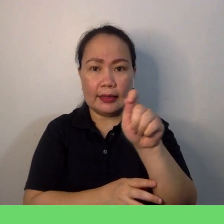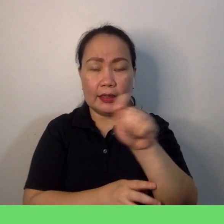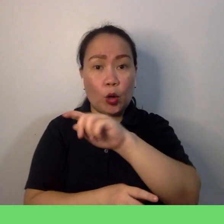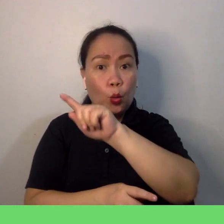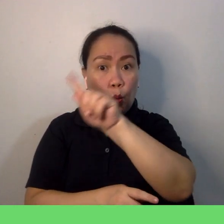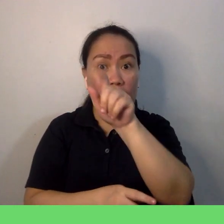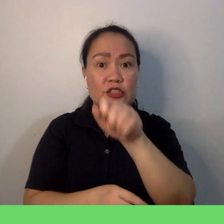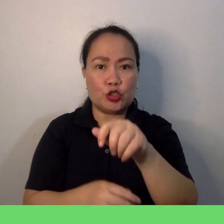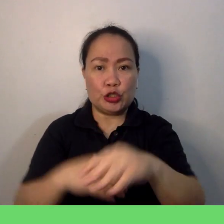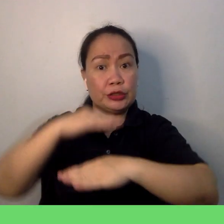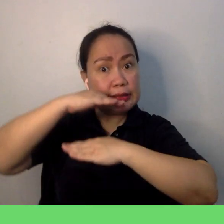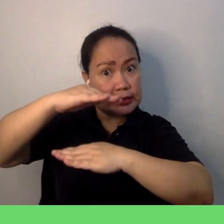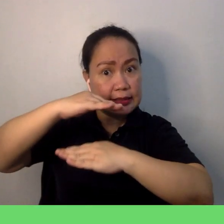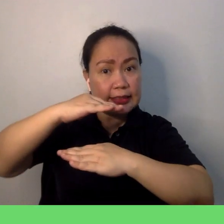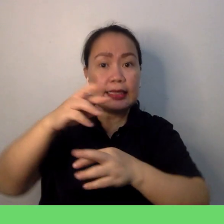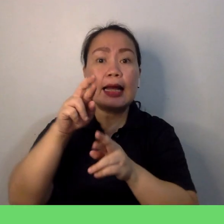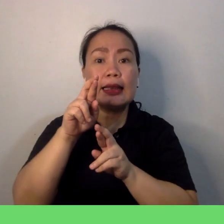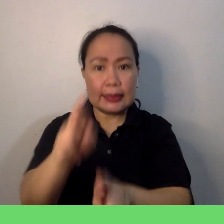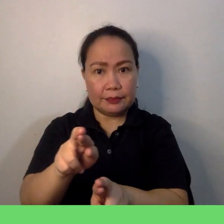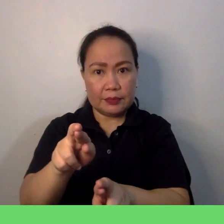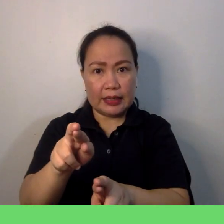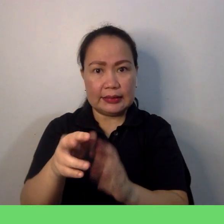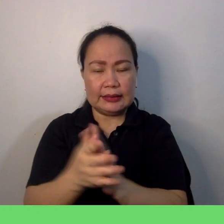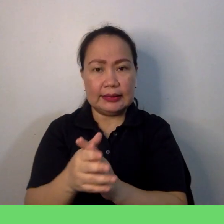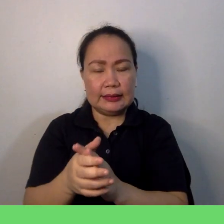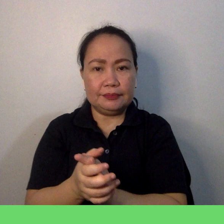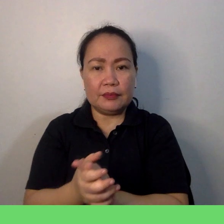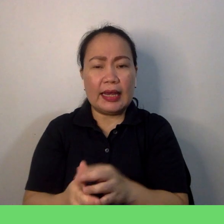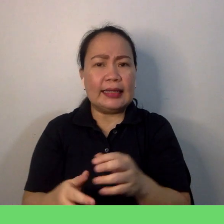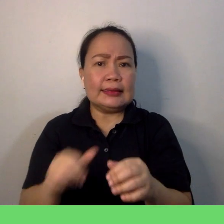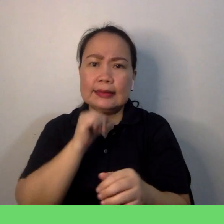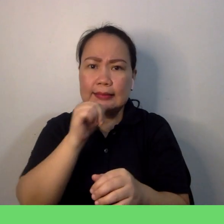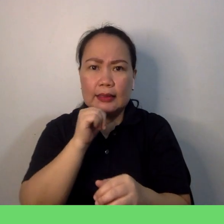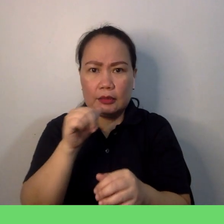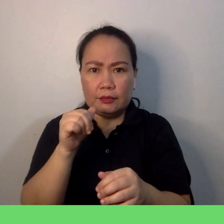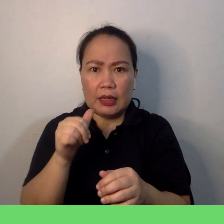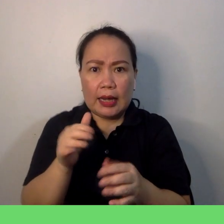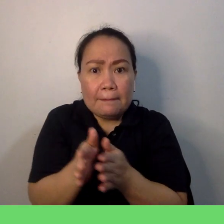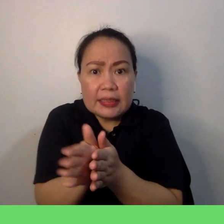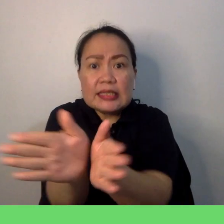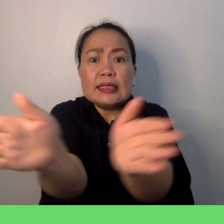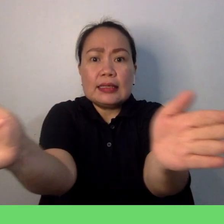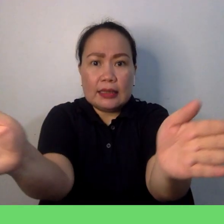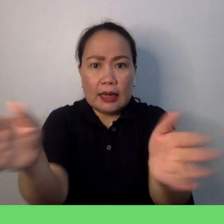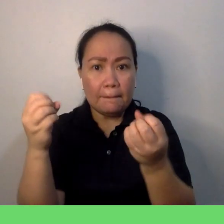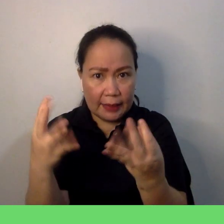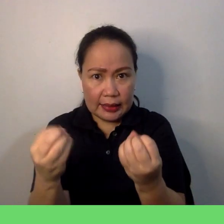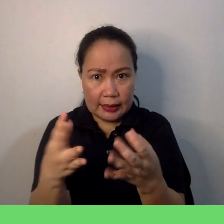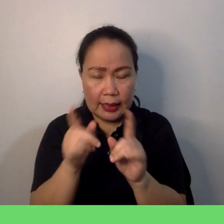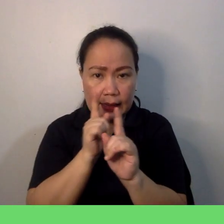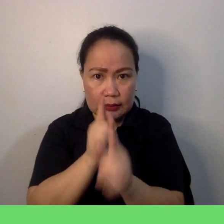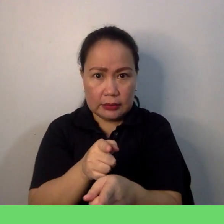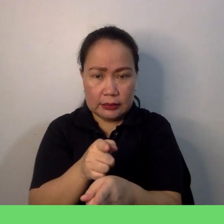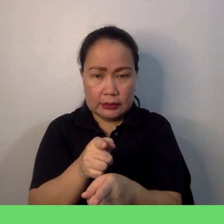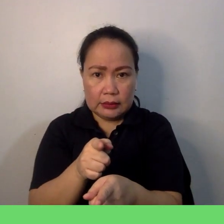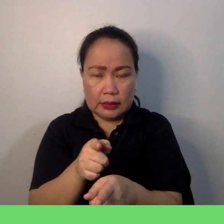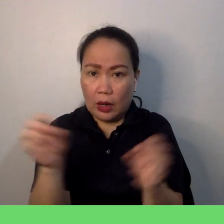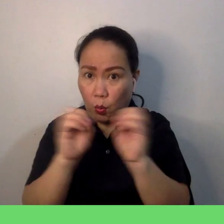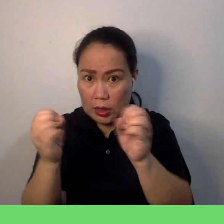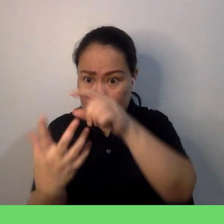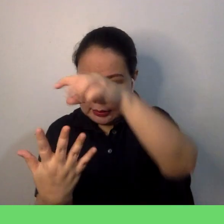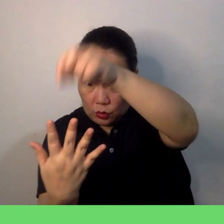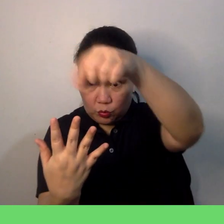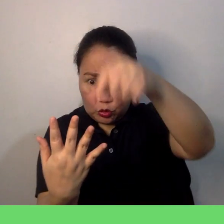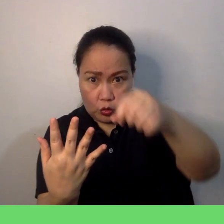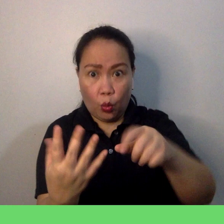closed format, restricted, limited. Okay? Hindi ka makakapagbigay ng sagot na